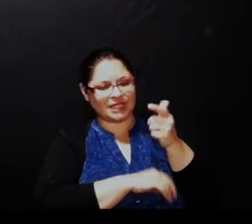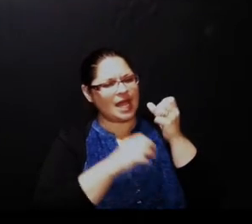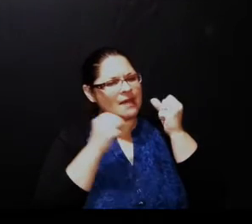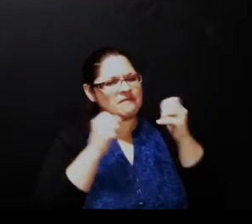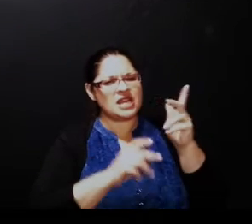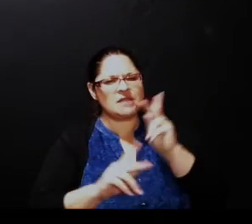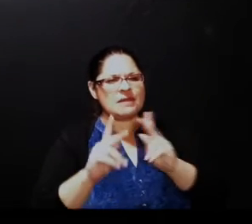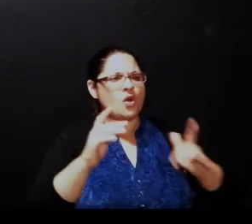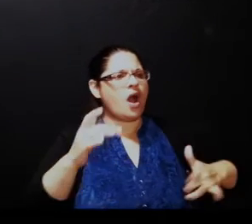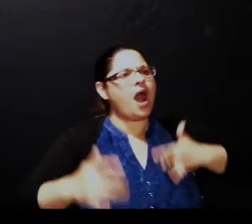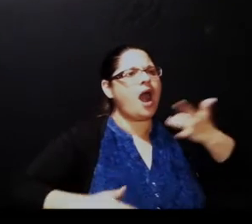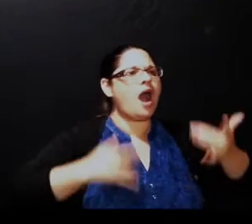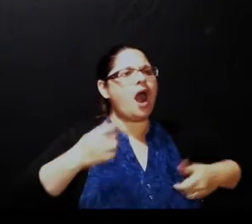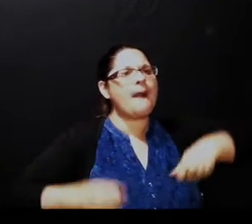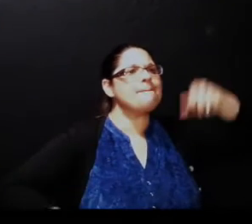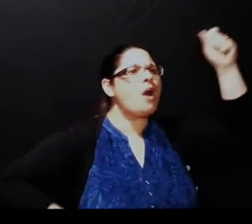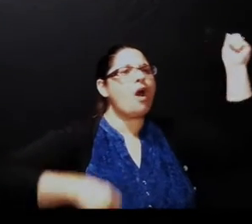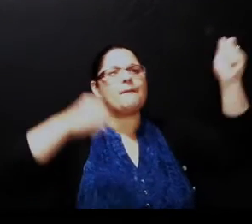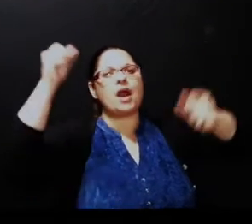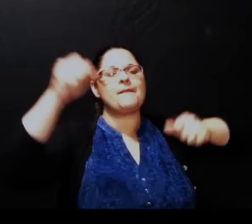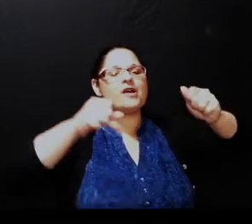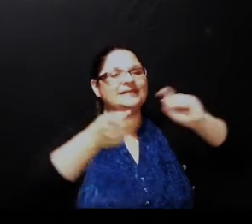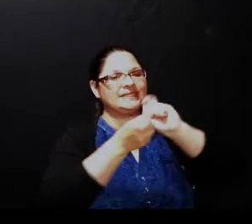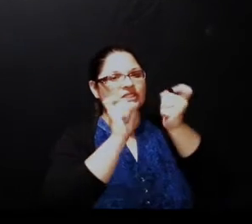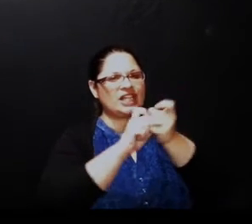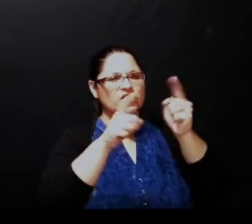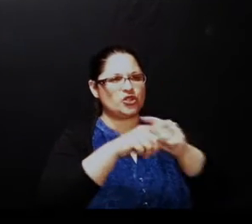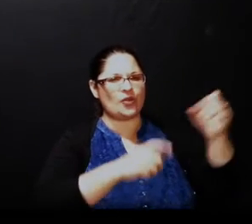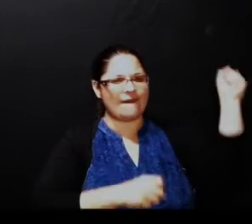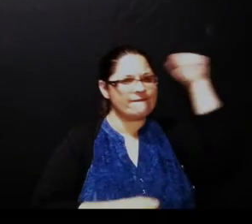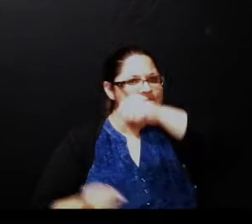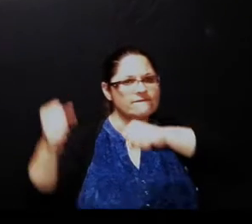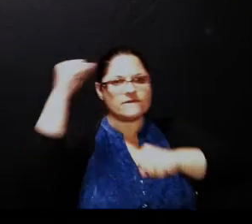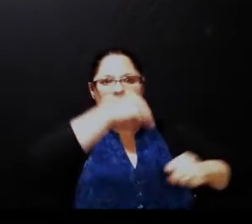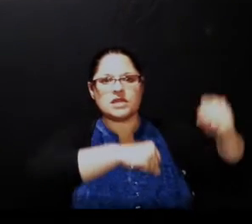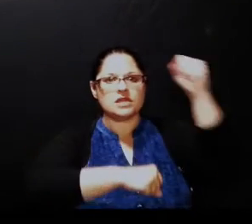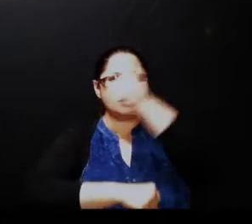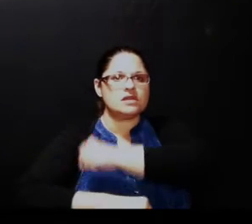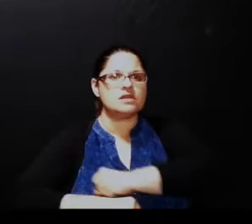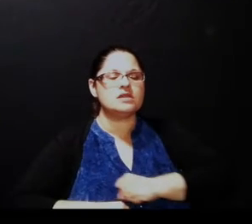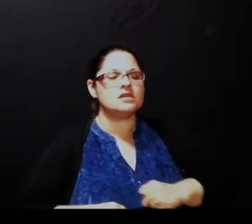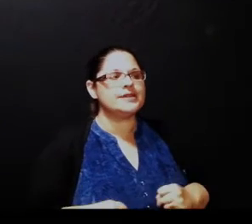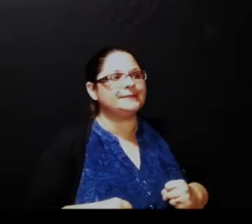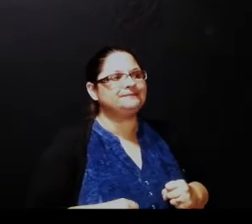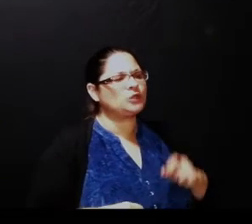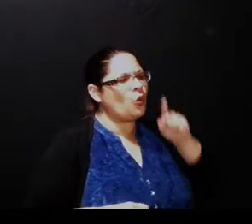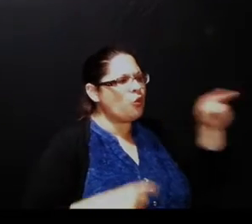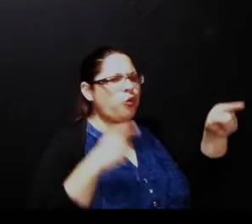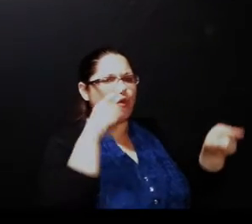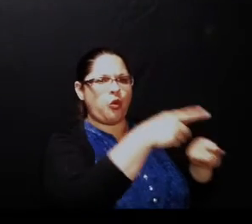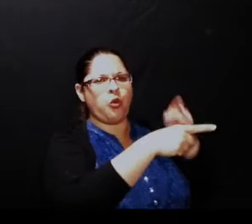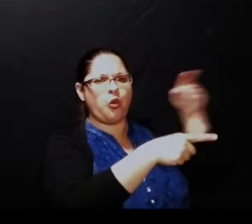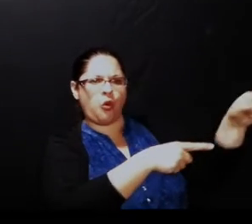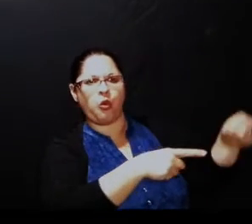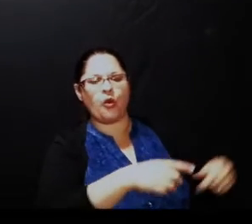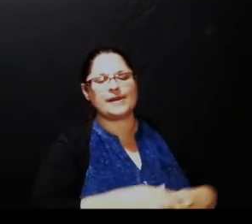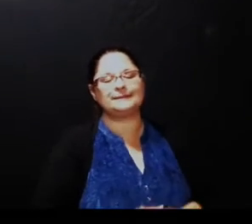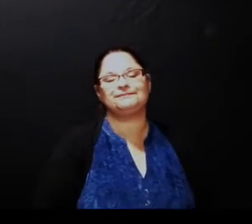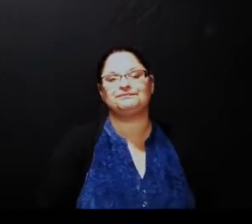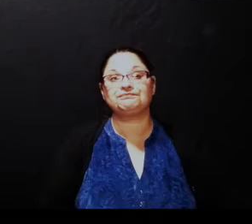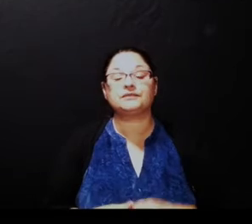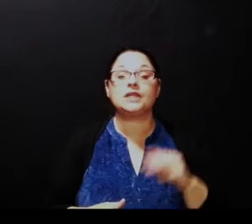their fists. Well, we move on in Scripture. As Jesus comes into Jerusalem, he's going to spend the next 5 days